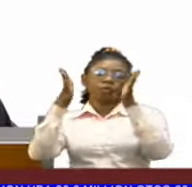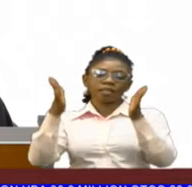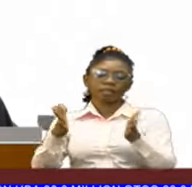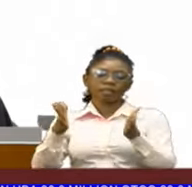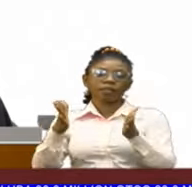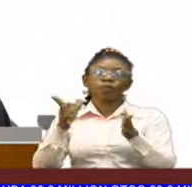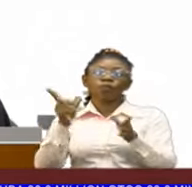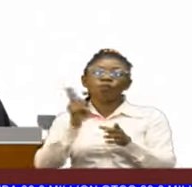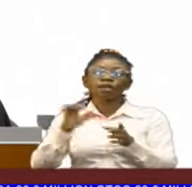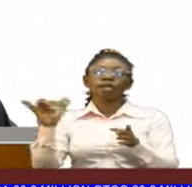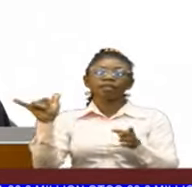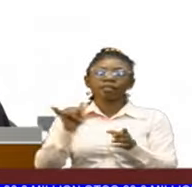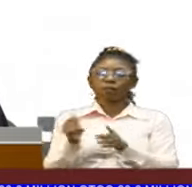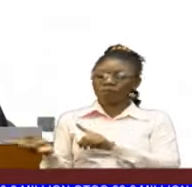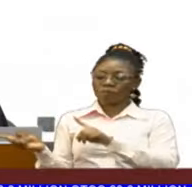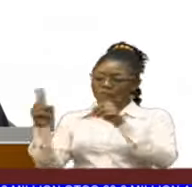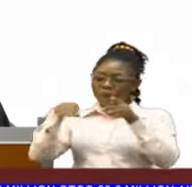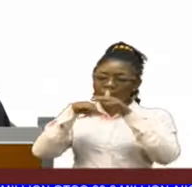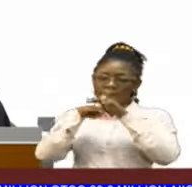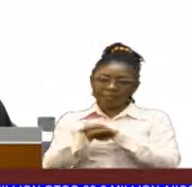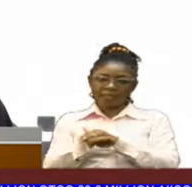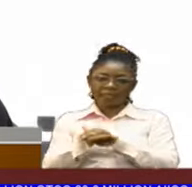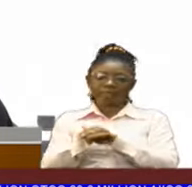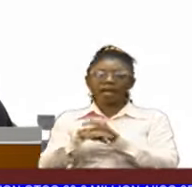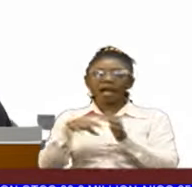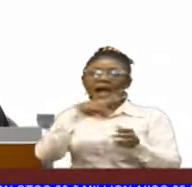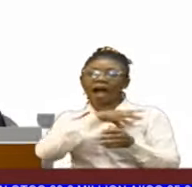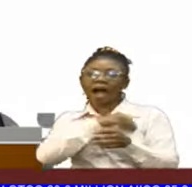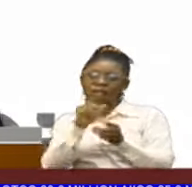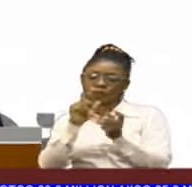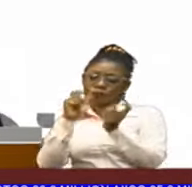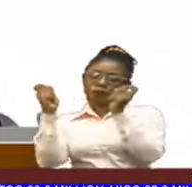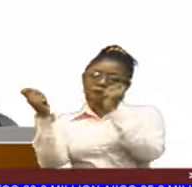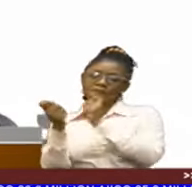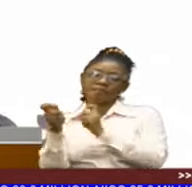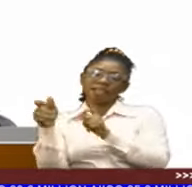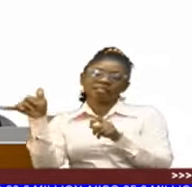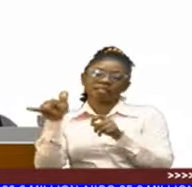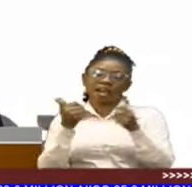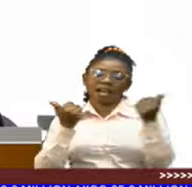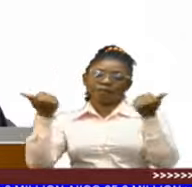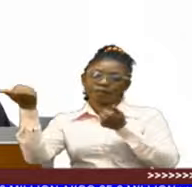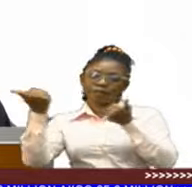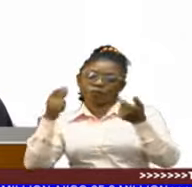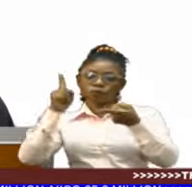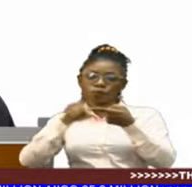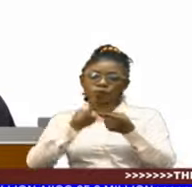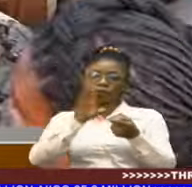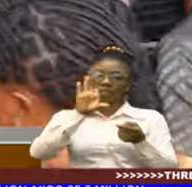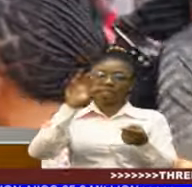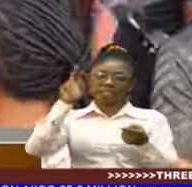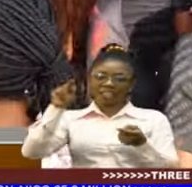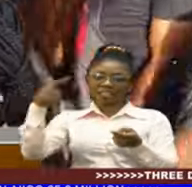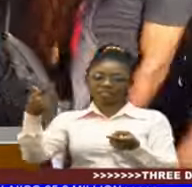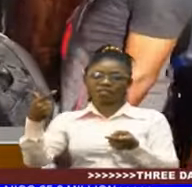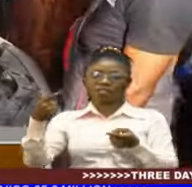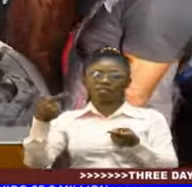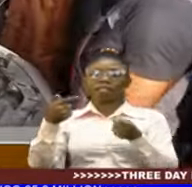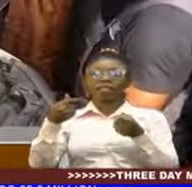where they will come in and convert their vehicles to CNG. A aggressive